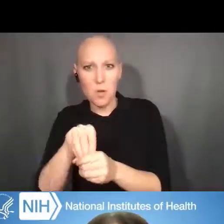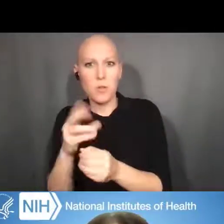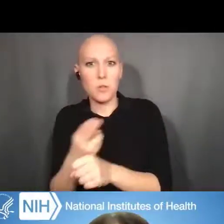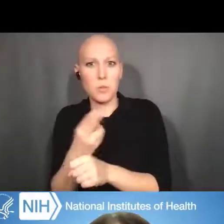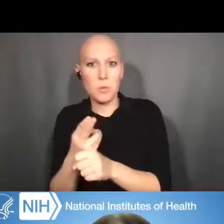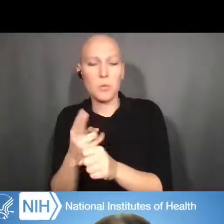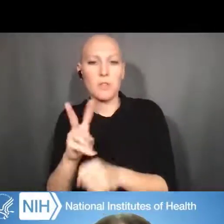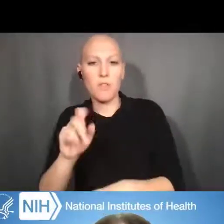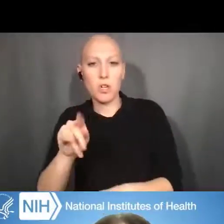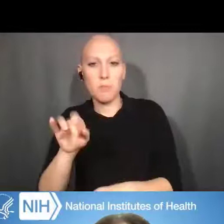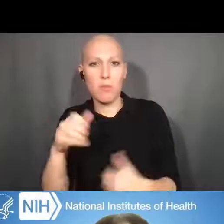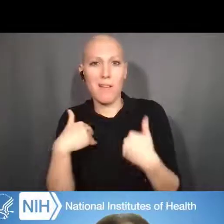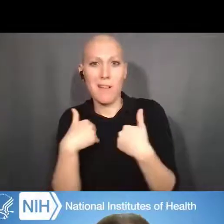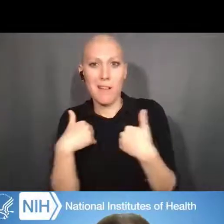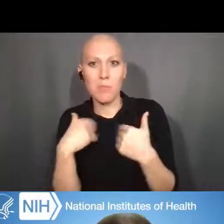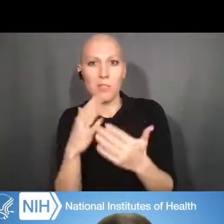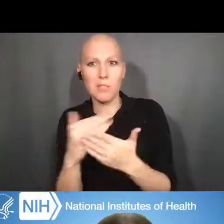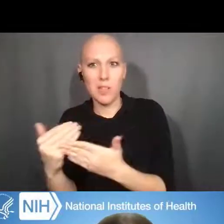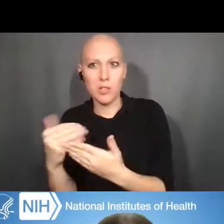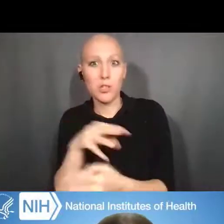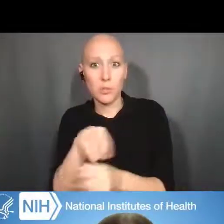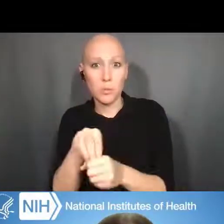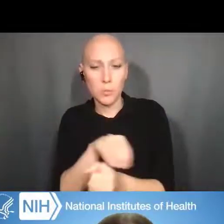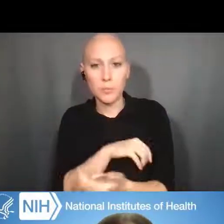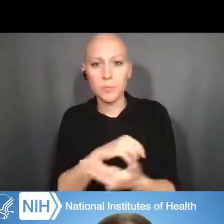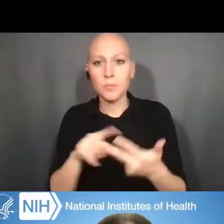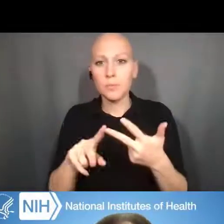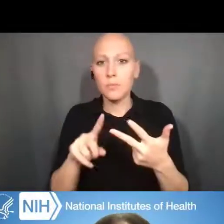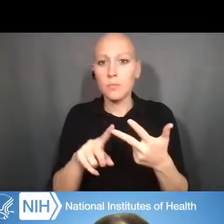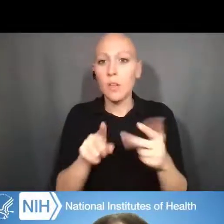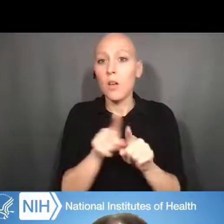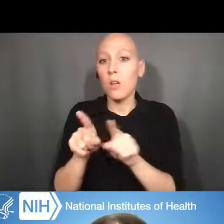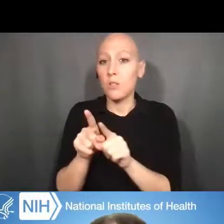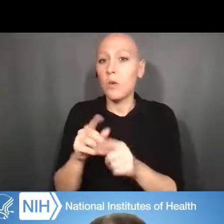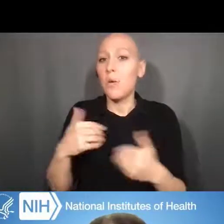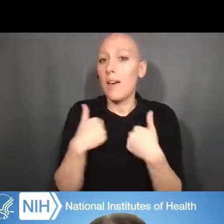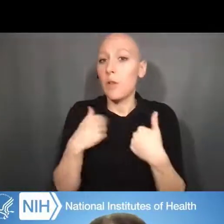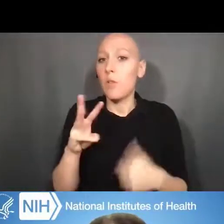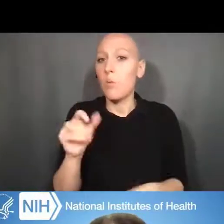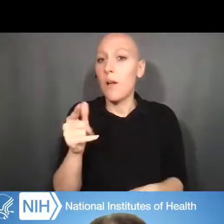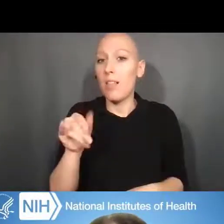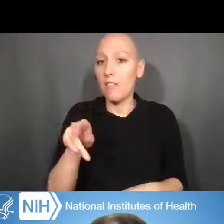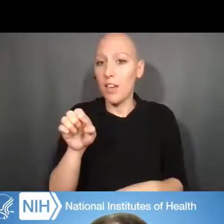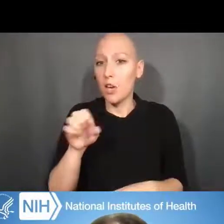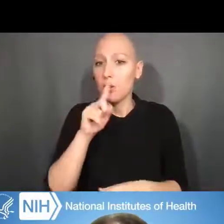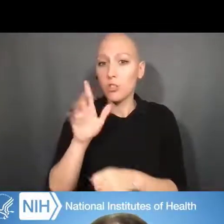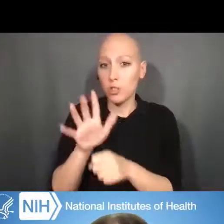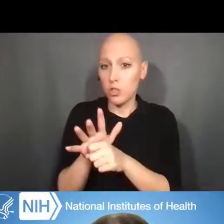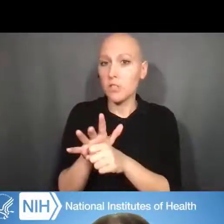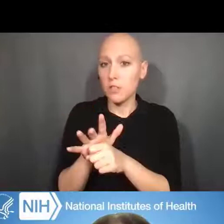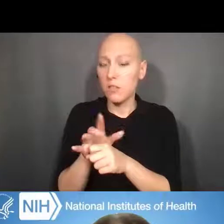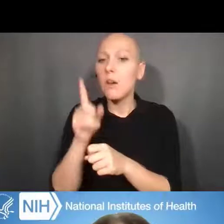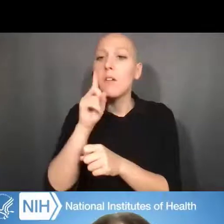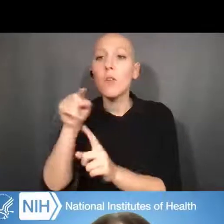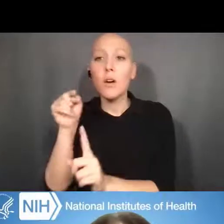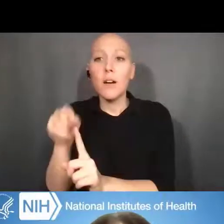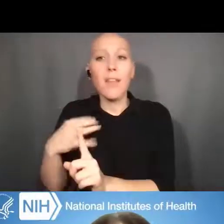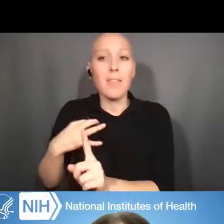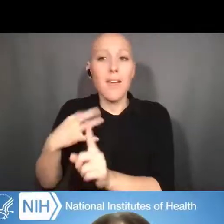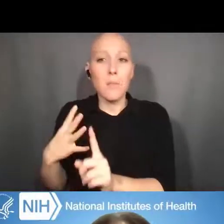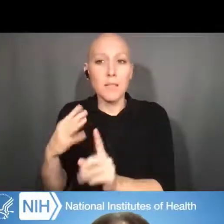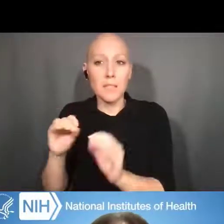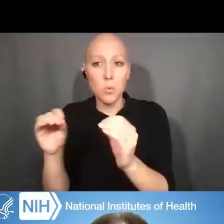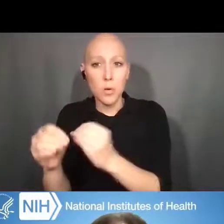welfare assurance for the applicant organization, as well as all performance sites where research